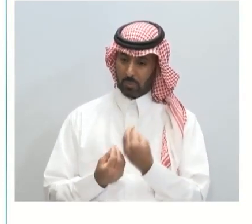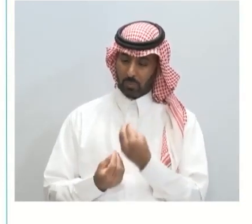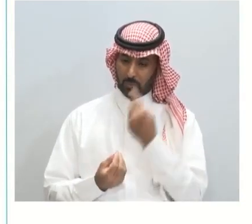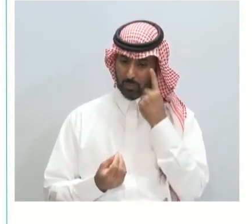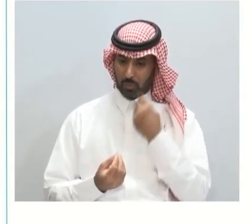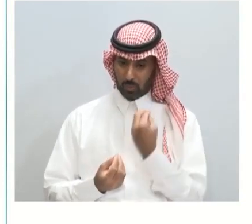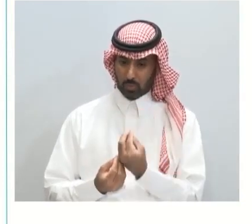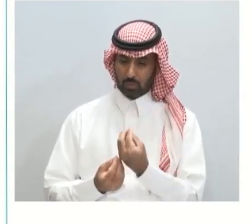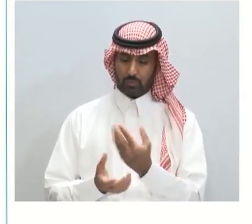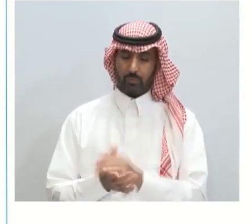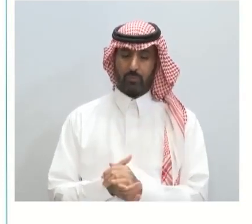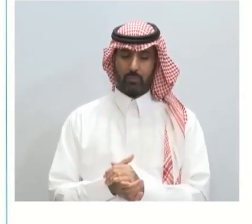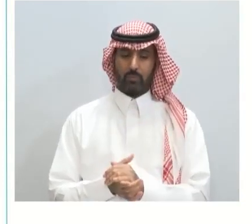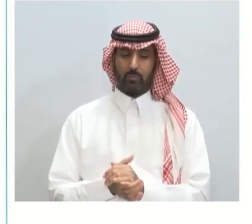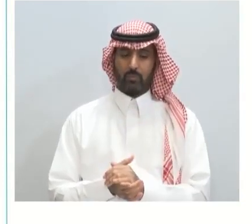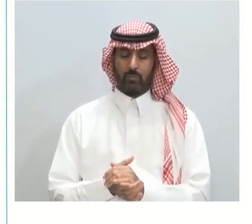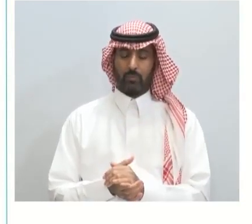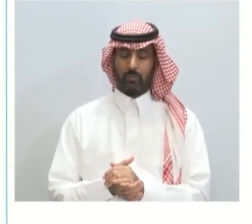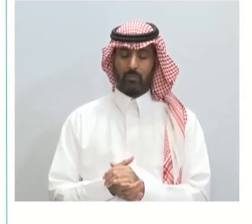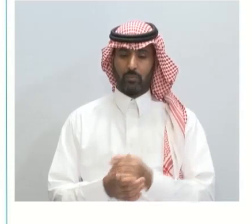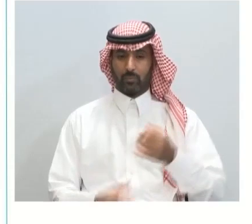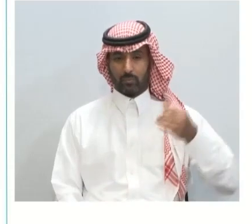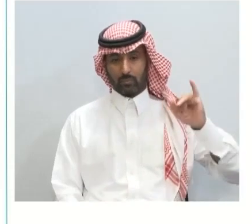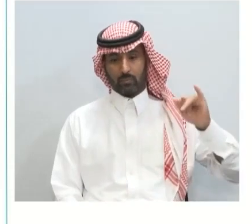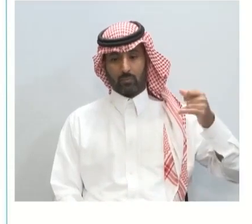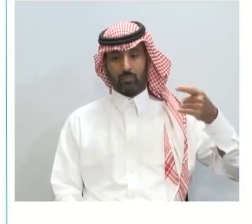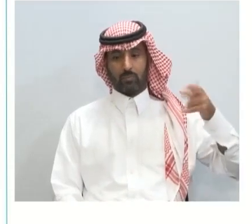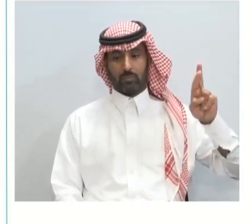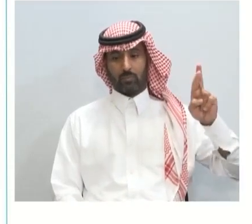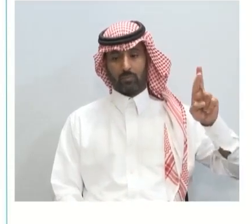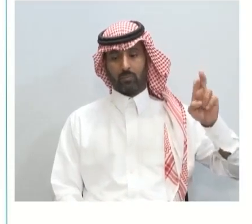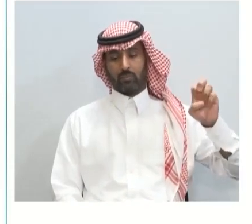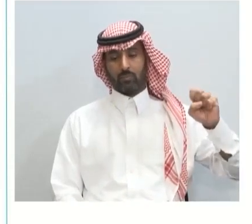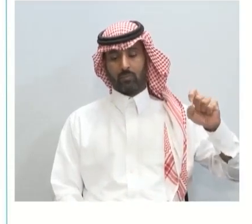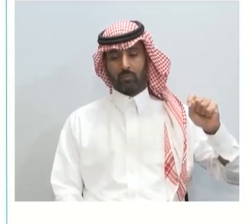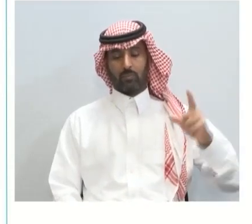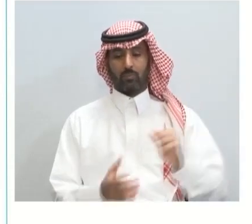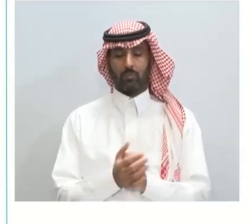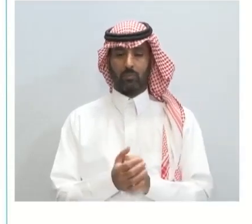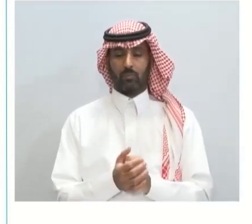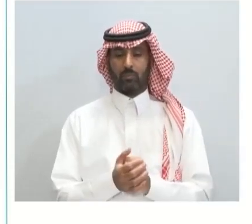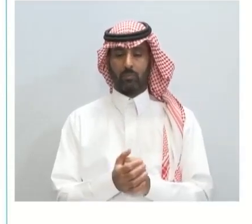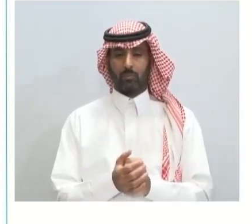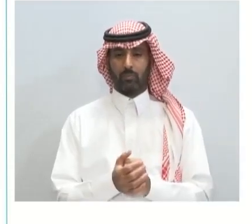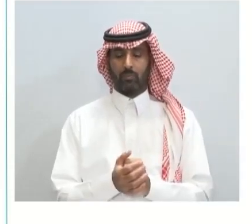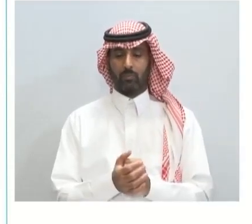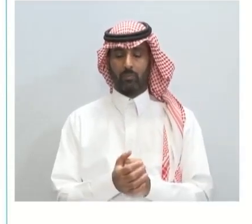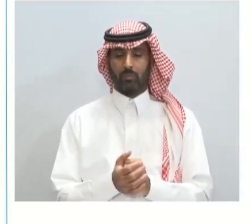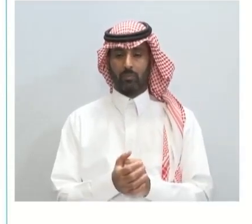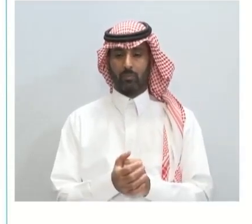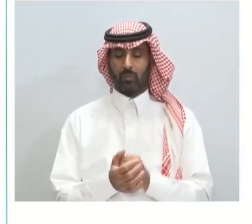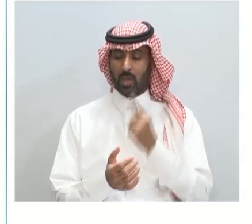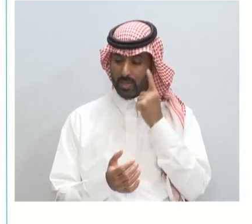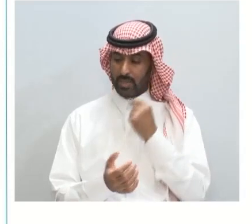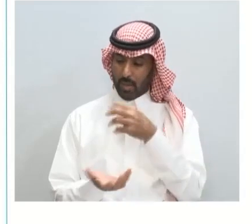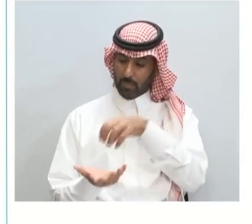here, the original word is resist here, and then we have resistible. Then we have the